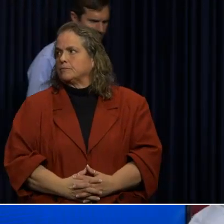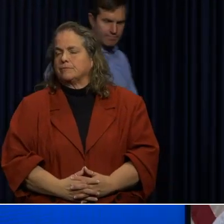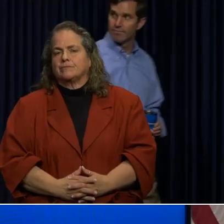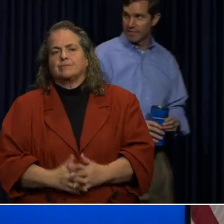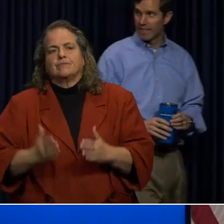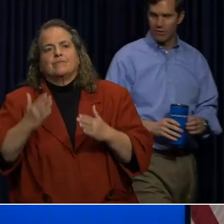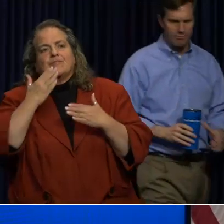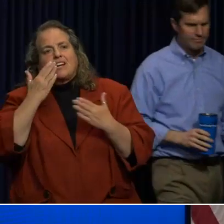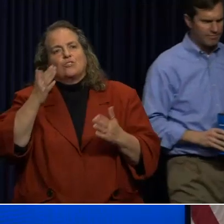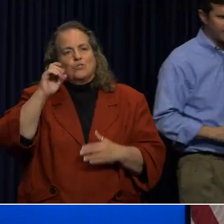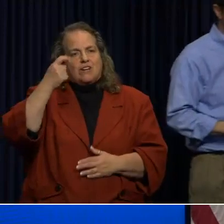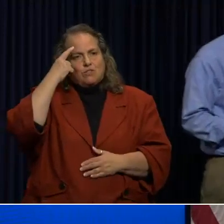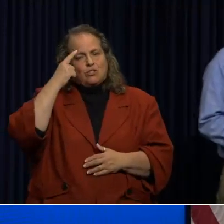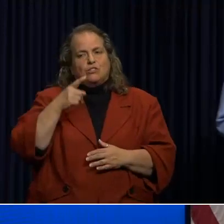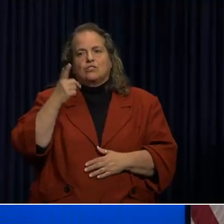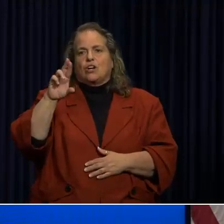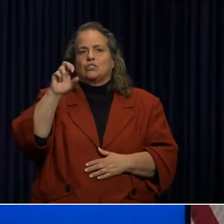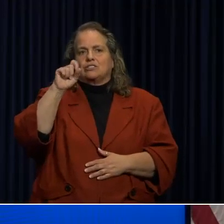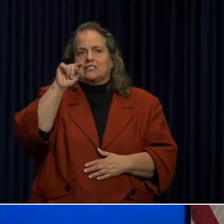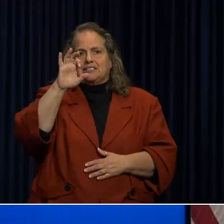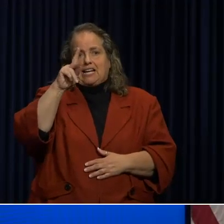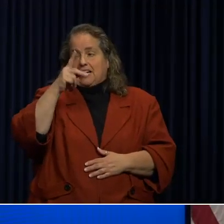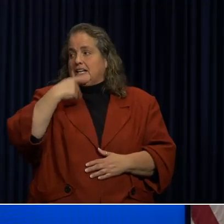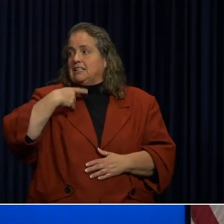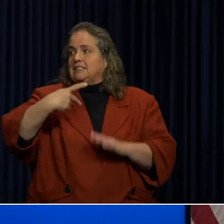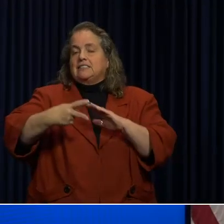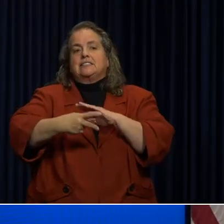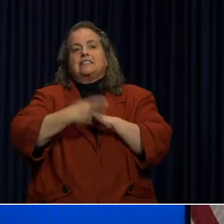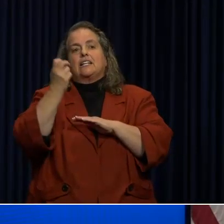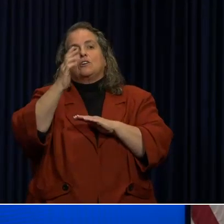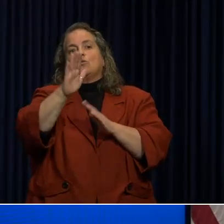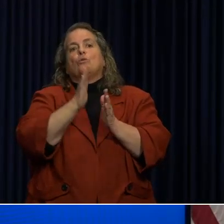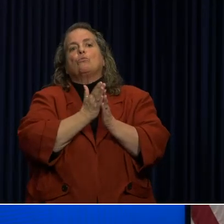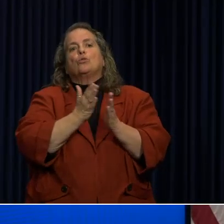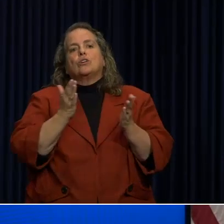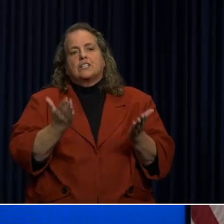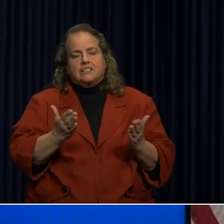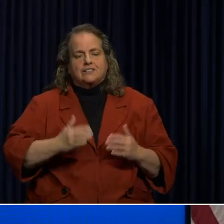Thank you, Governor. Dr. Stack, I'm stealing your book.